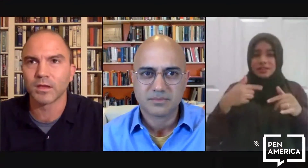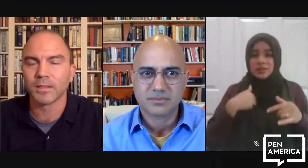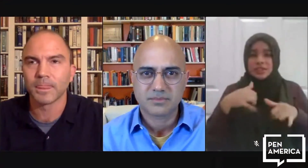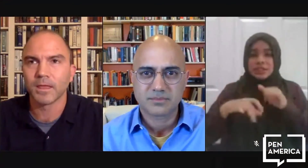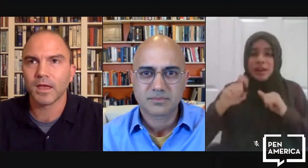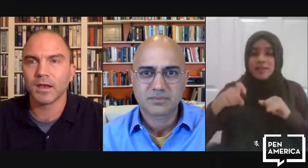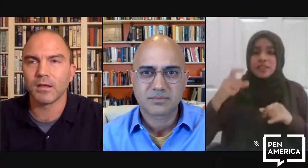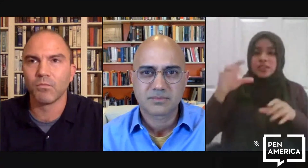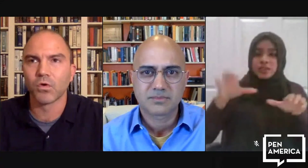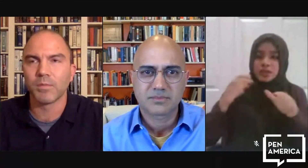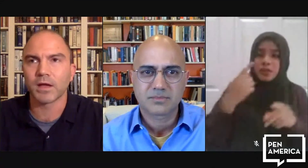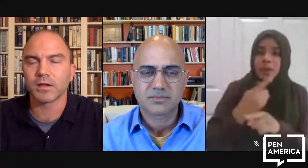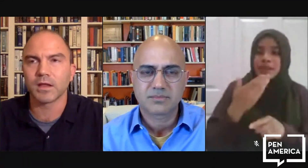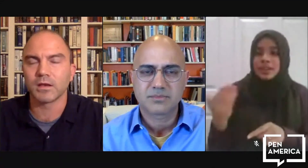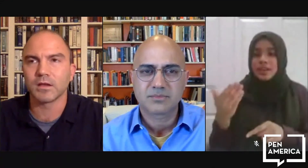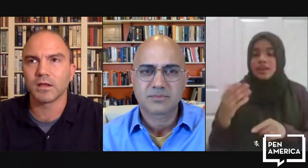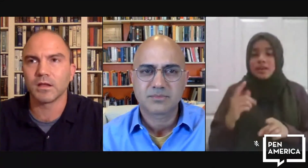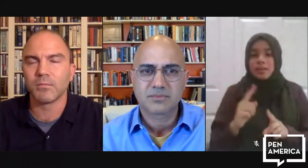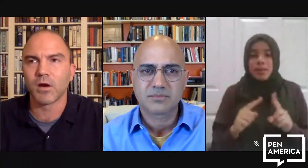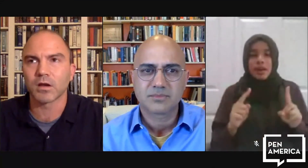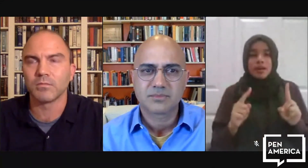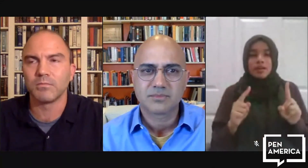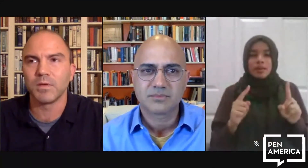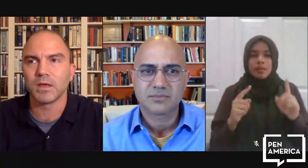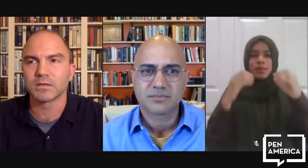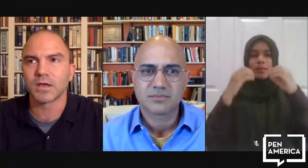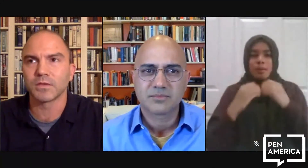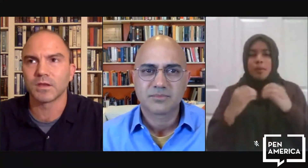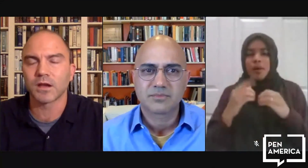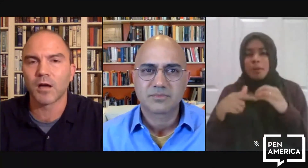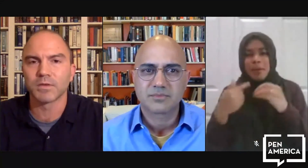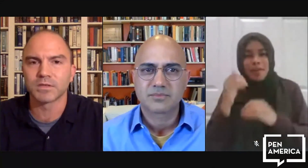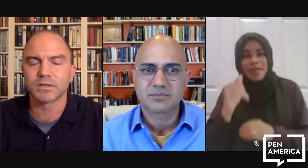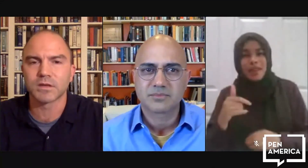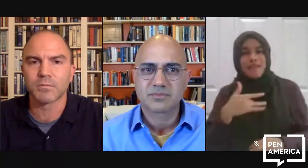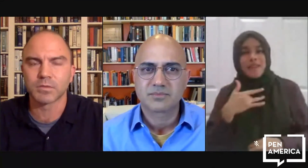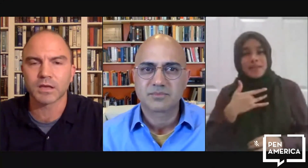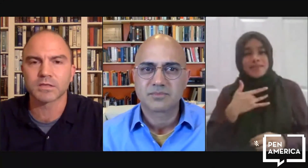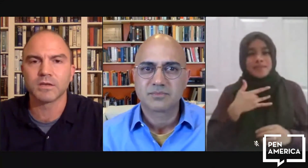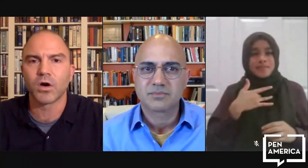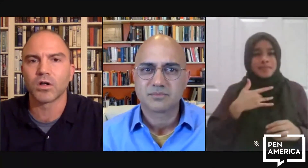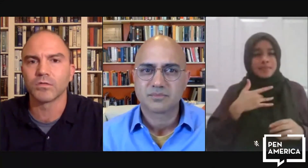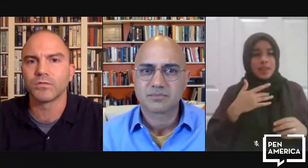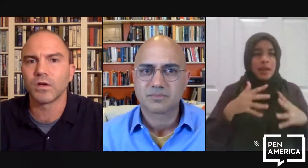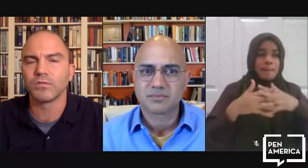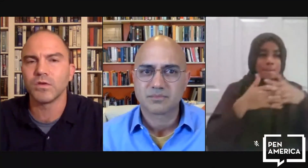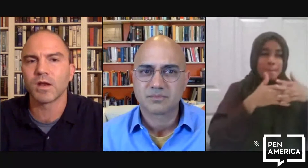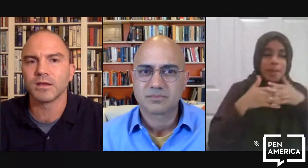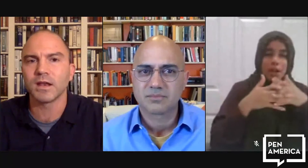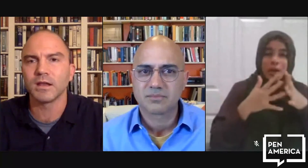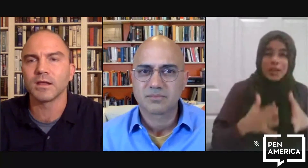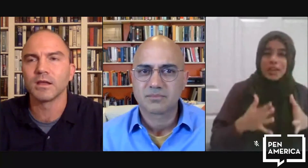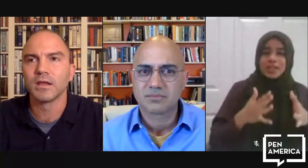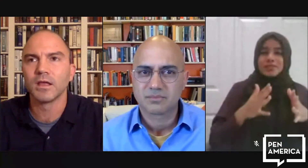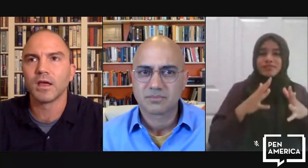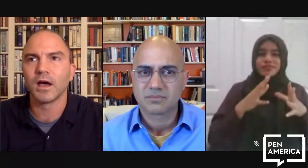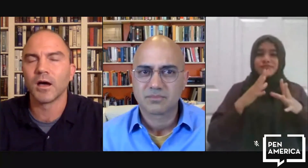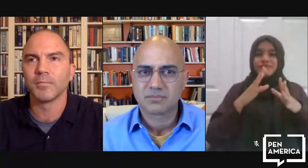thing, and more about American being something that encompasses the complexity of all of human